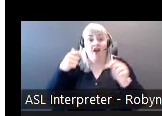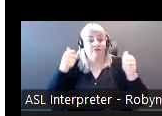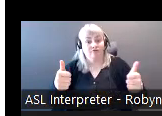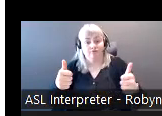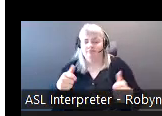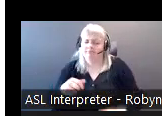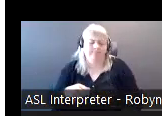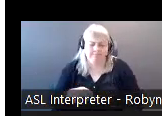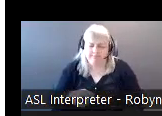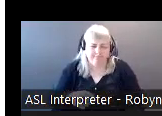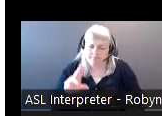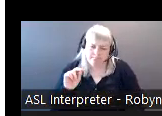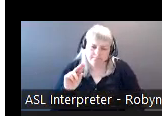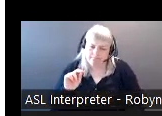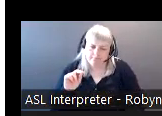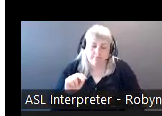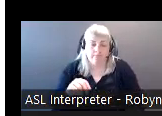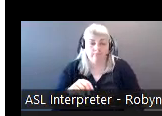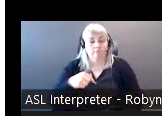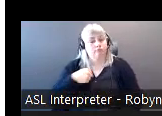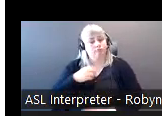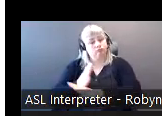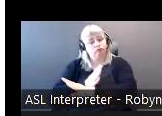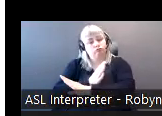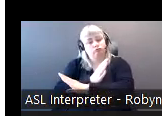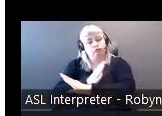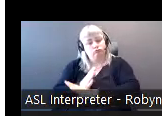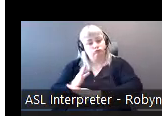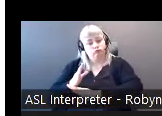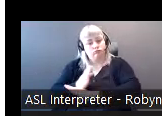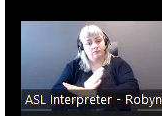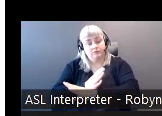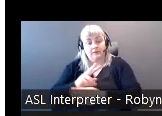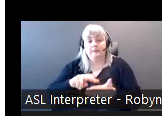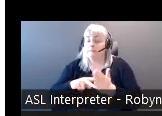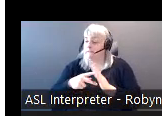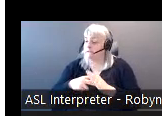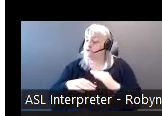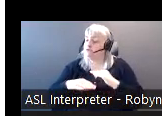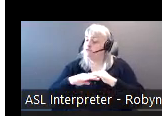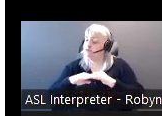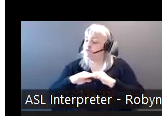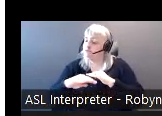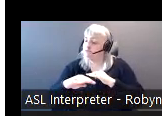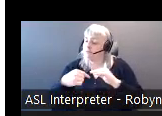means. Being in your window means you're in a place where you're flexible enough to be able